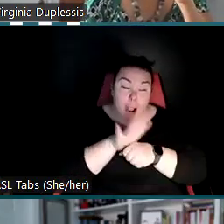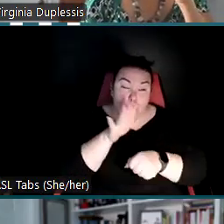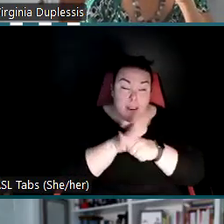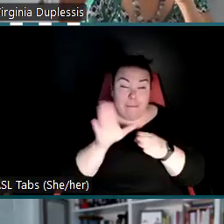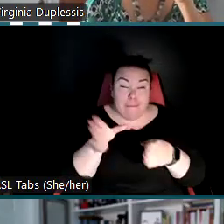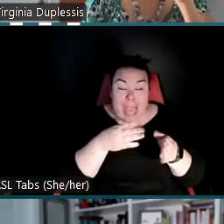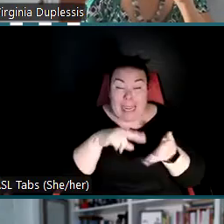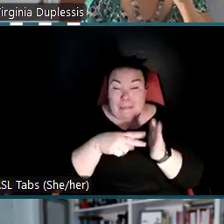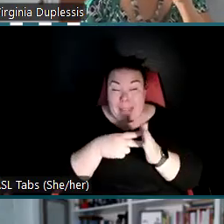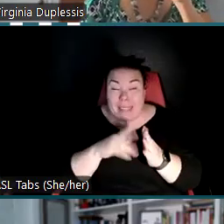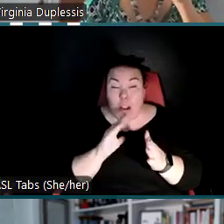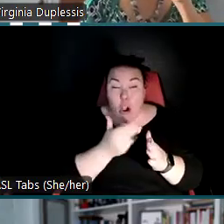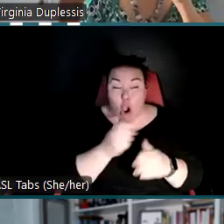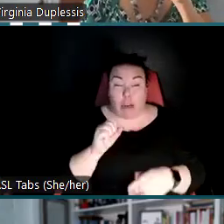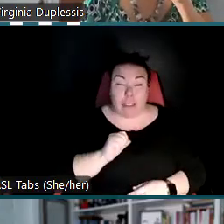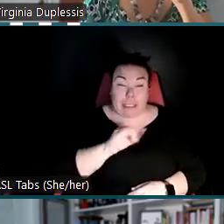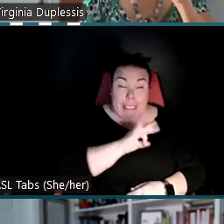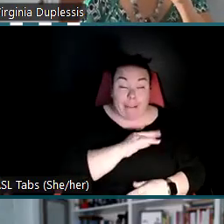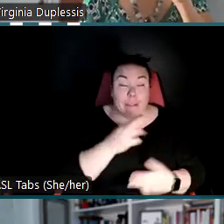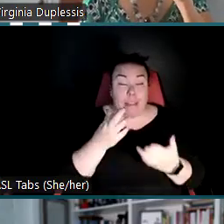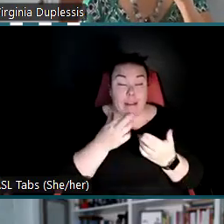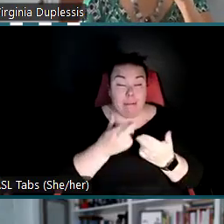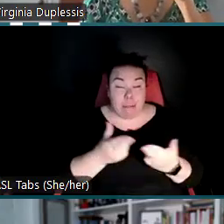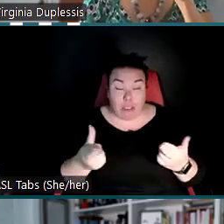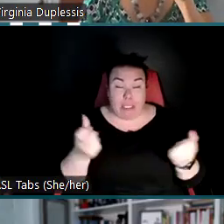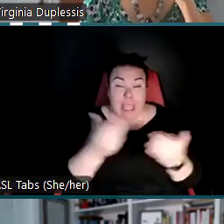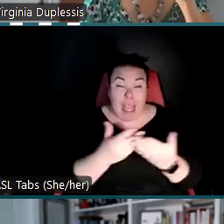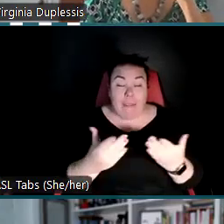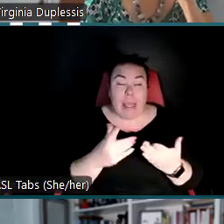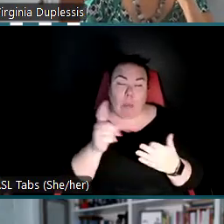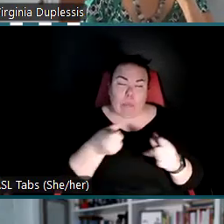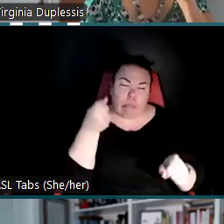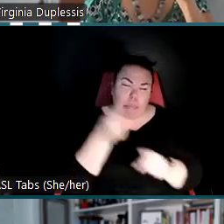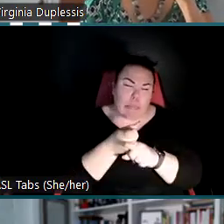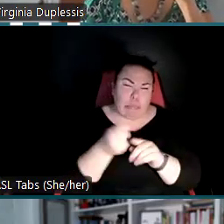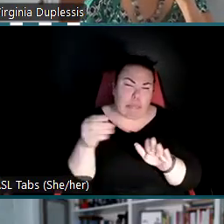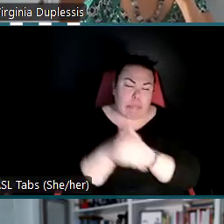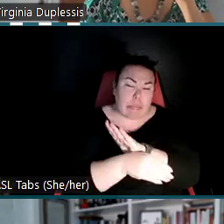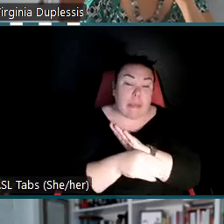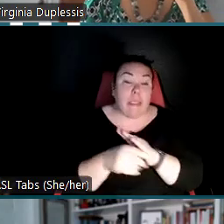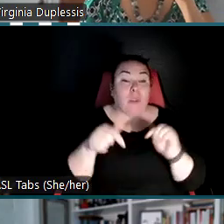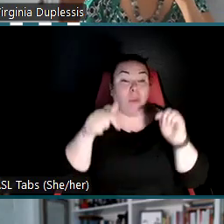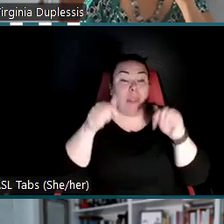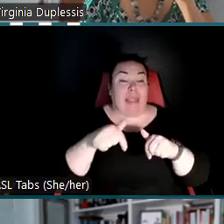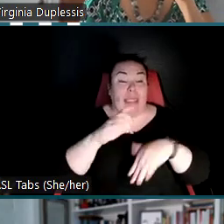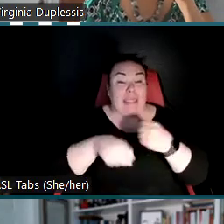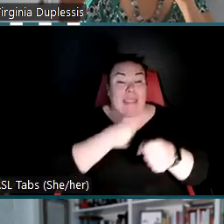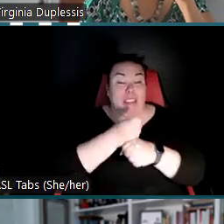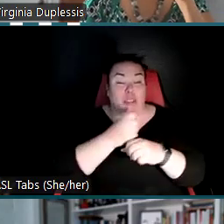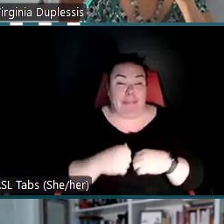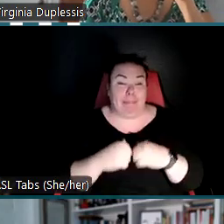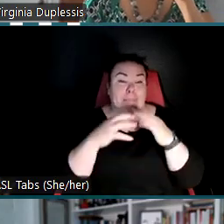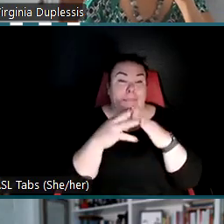resources, and the ability to serve our survivors. So I founded Phoenix Collaborative this year to continue to